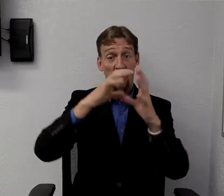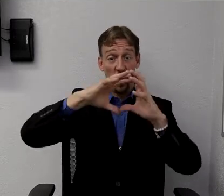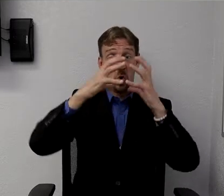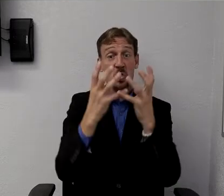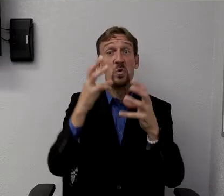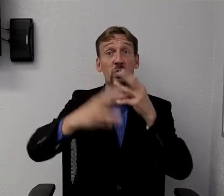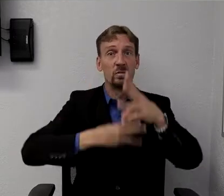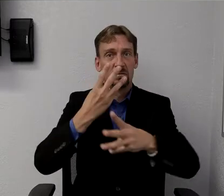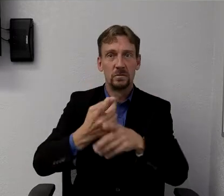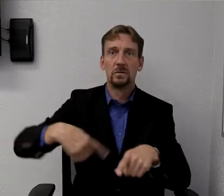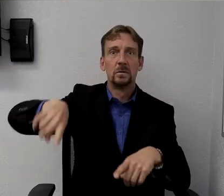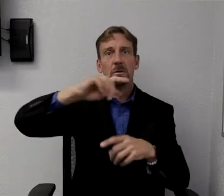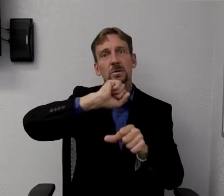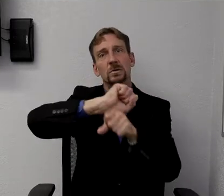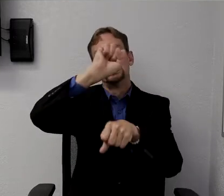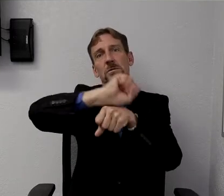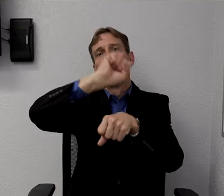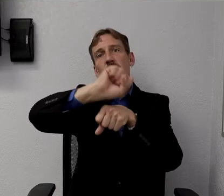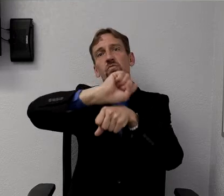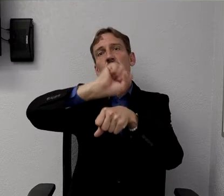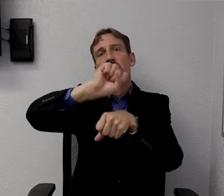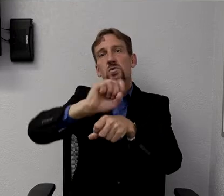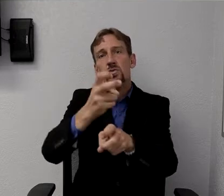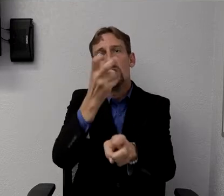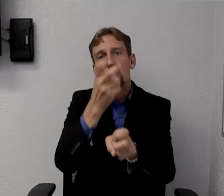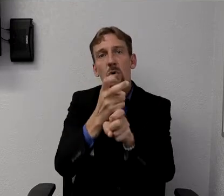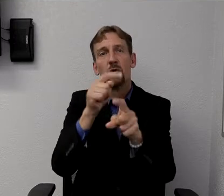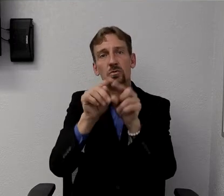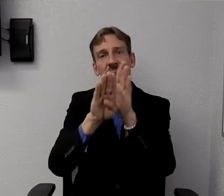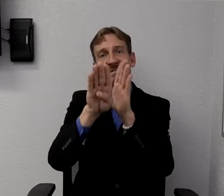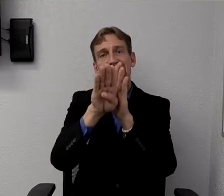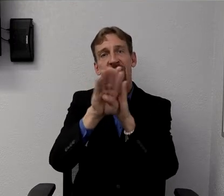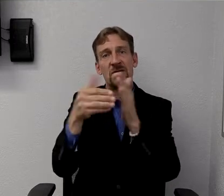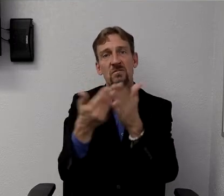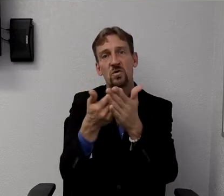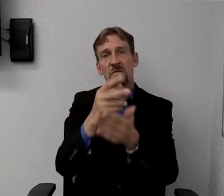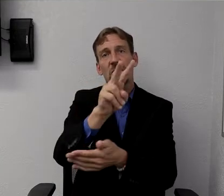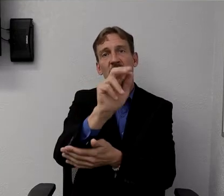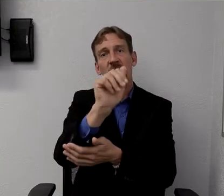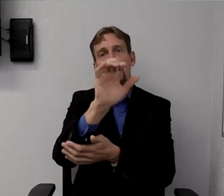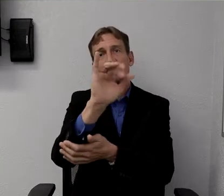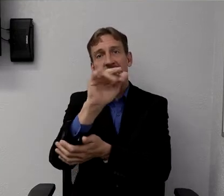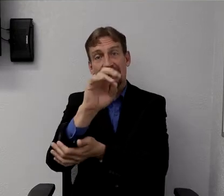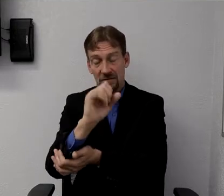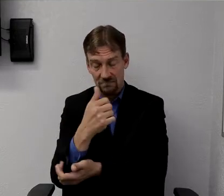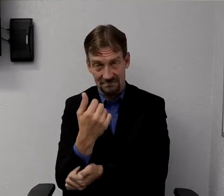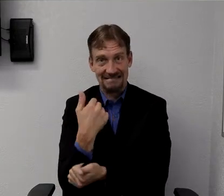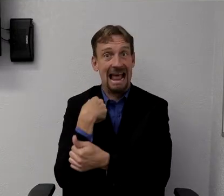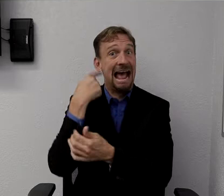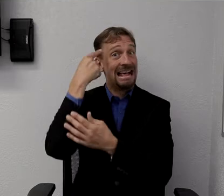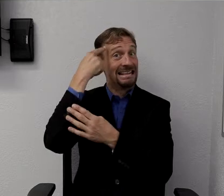are working very diligently on developing a vaccine, and I believe that they already